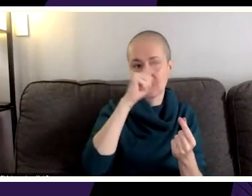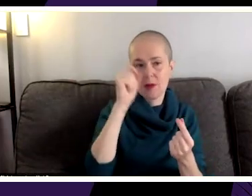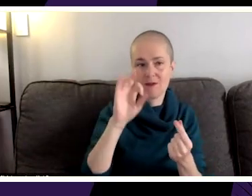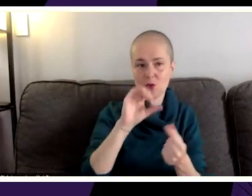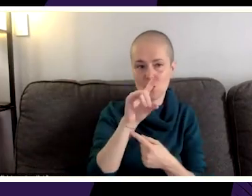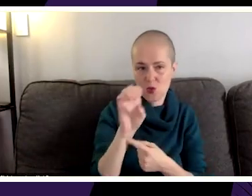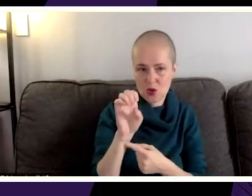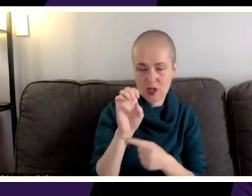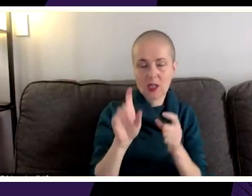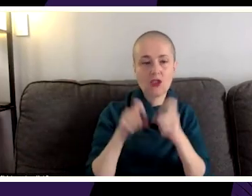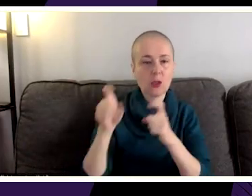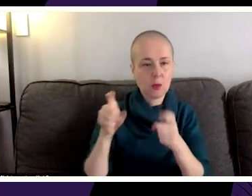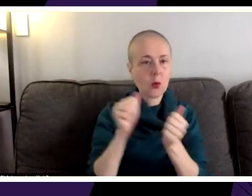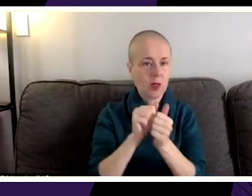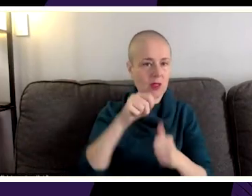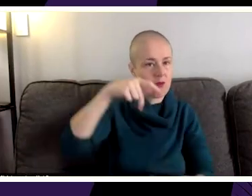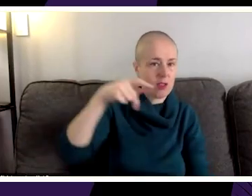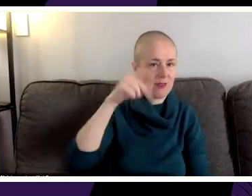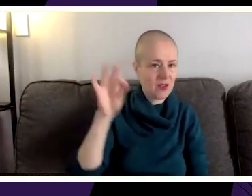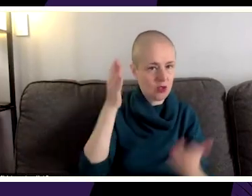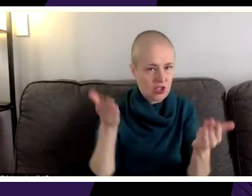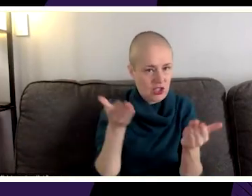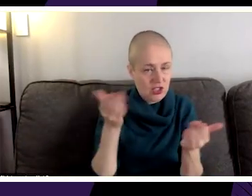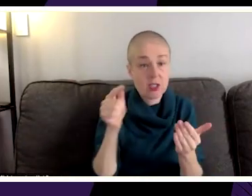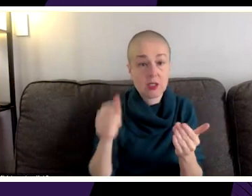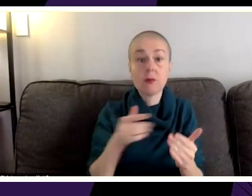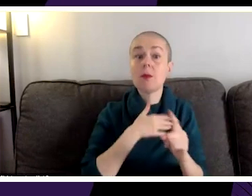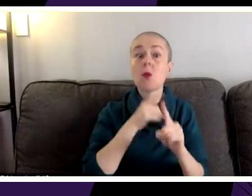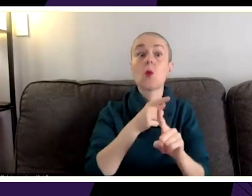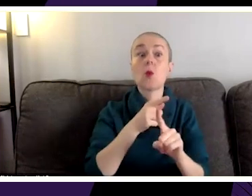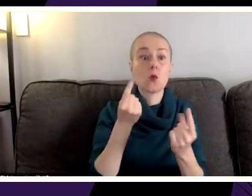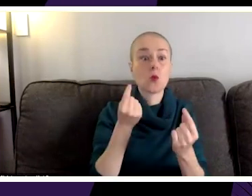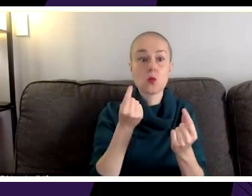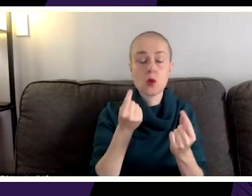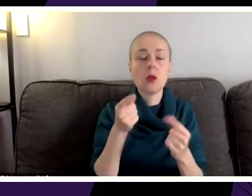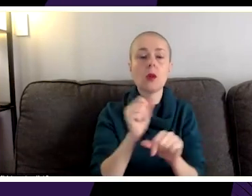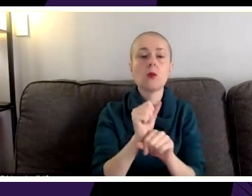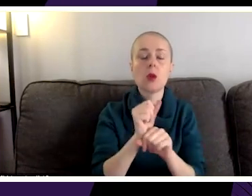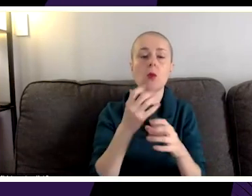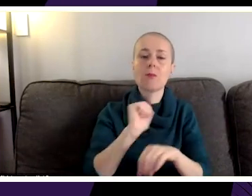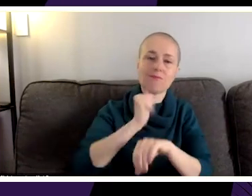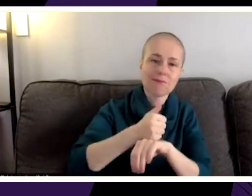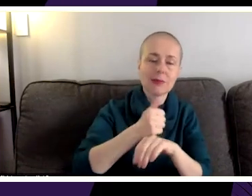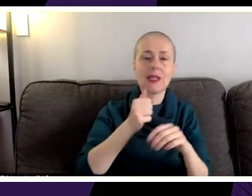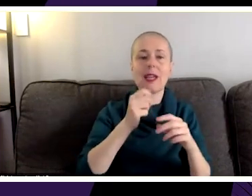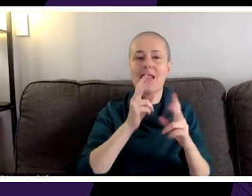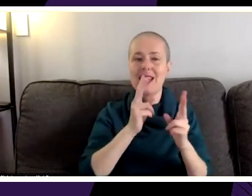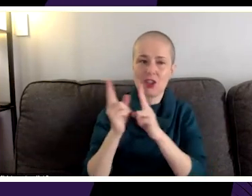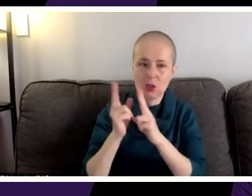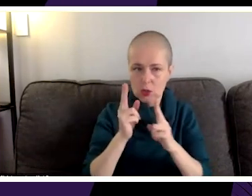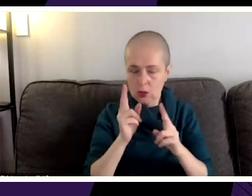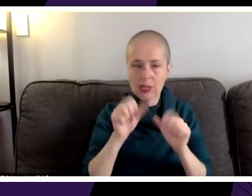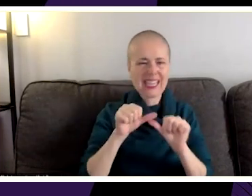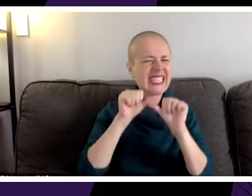with the Processing Foundation. My goal with this project was to create an editor that keeps you in your creative